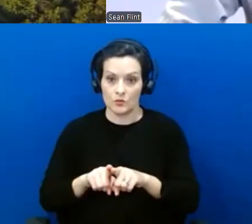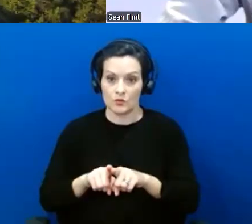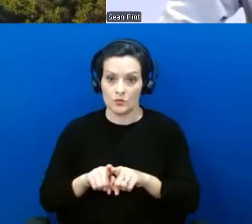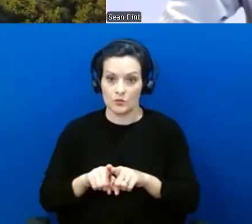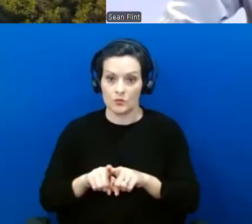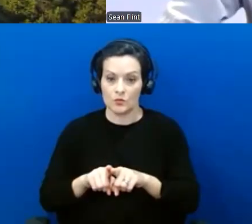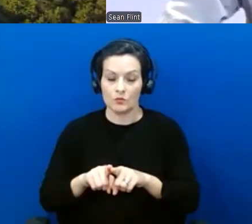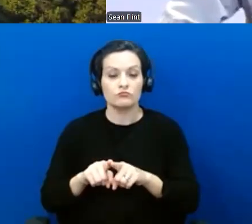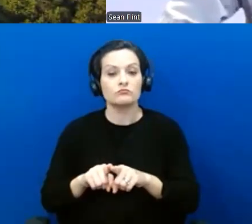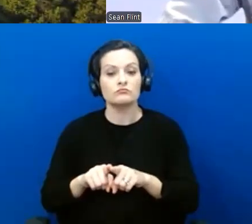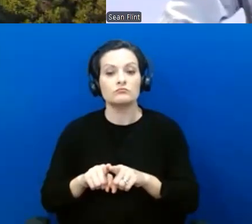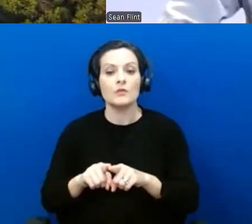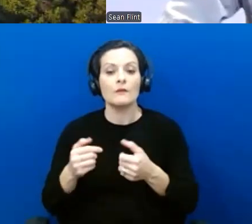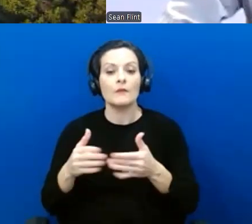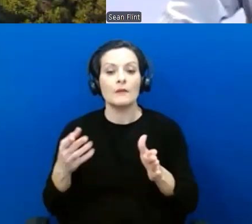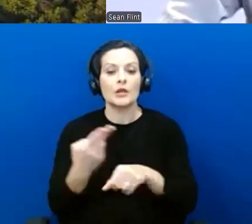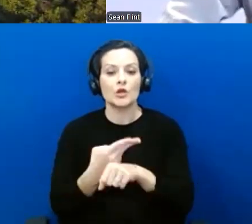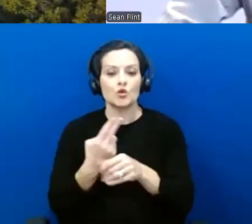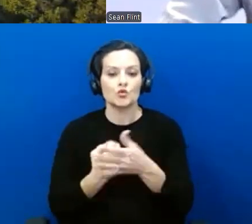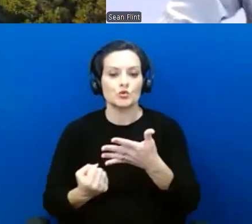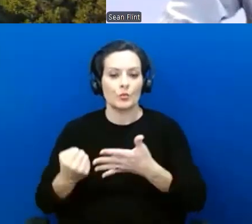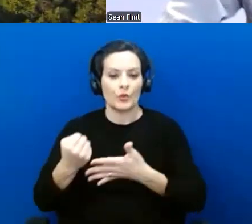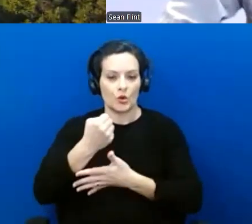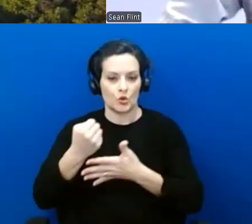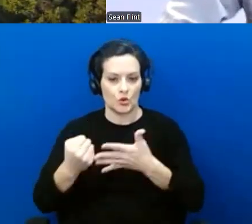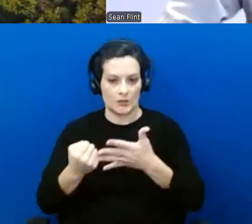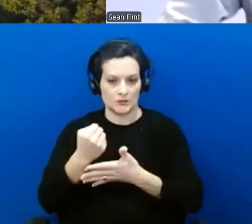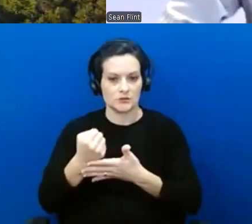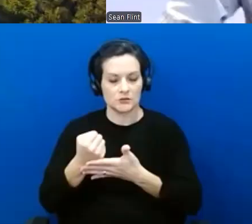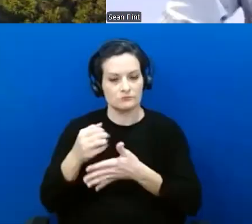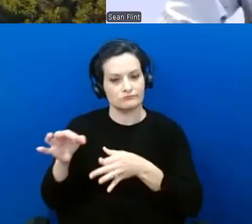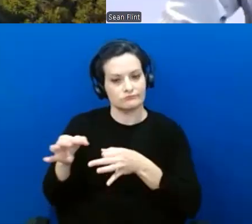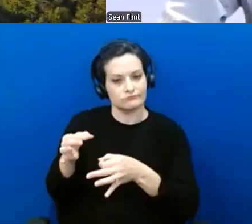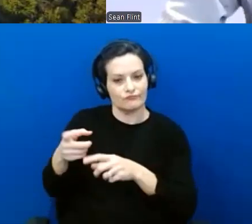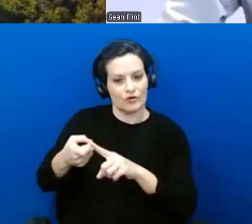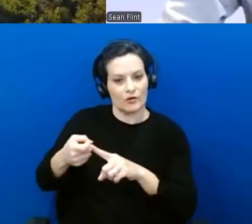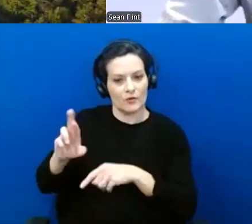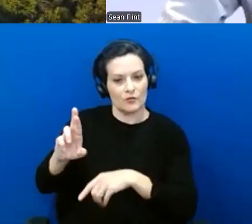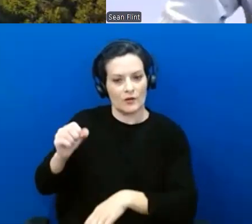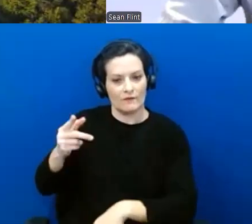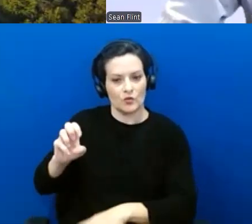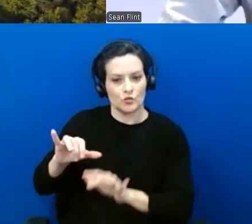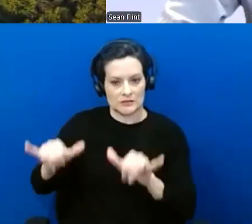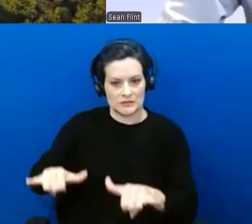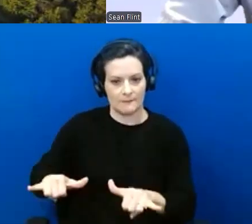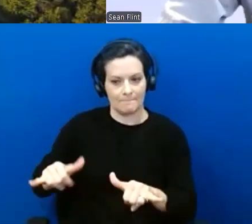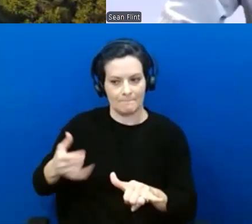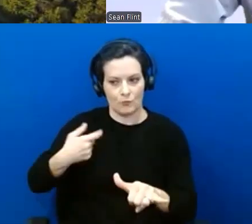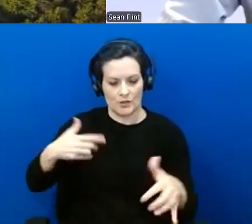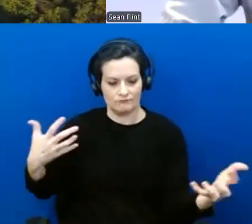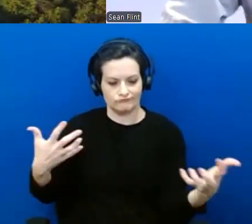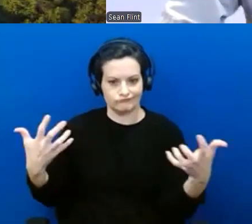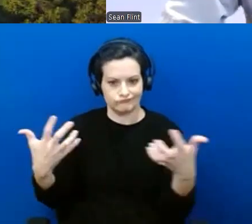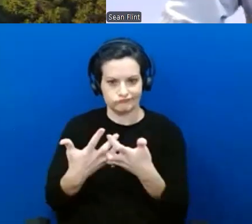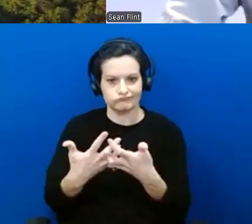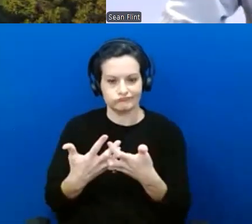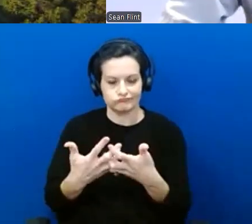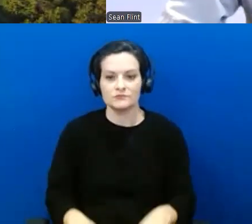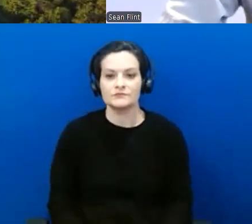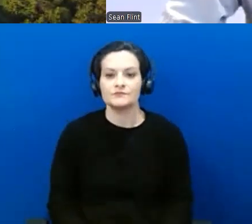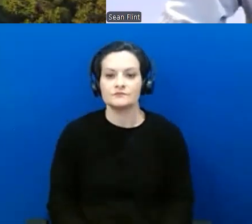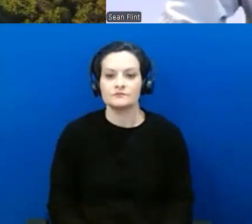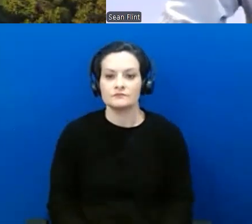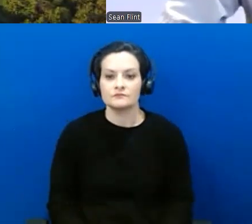priority public uses as outlined in the National Wildlife Refuge System. So again, similar process